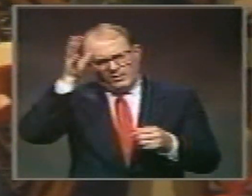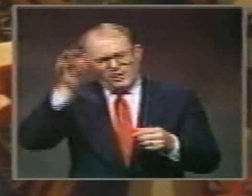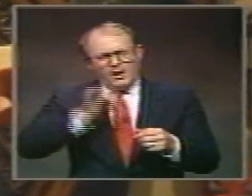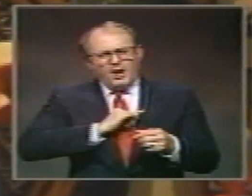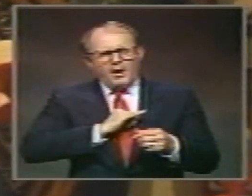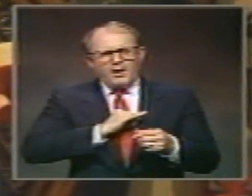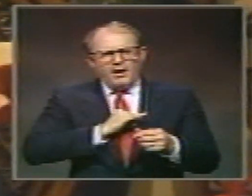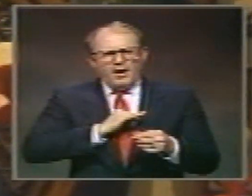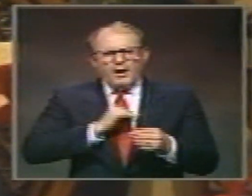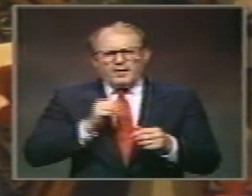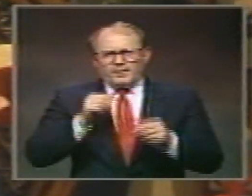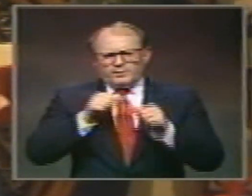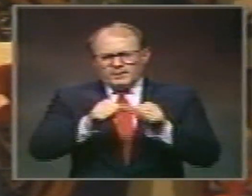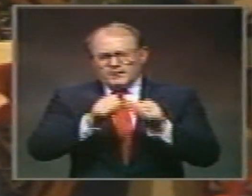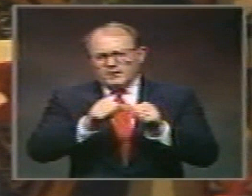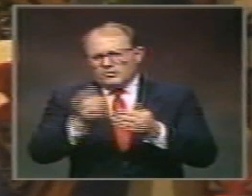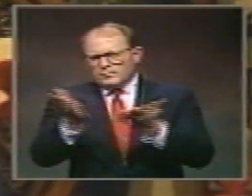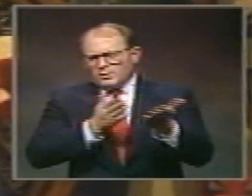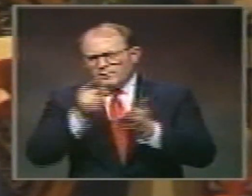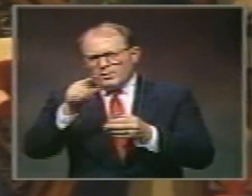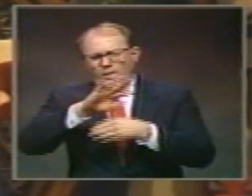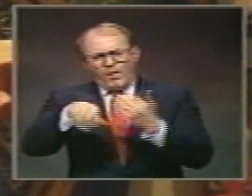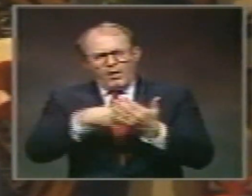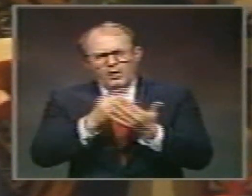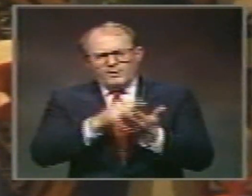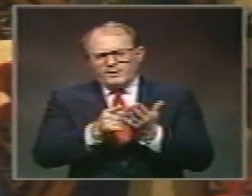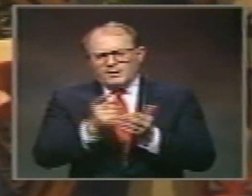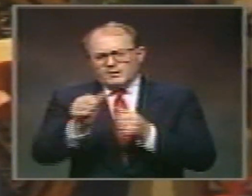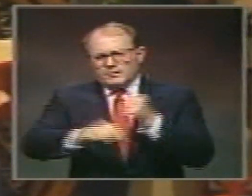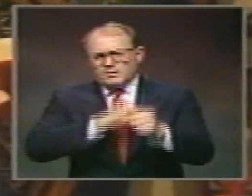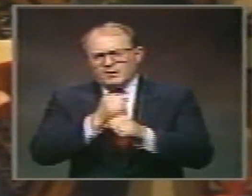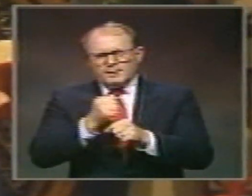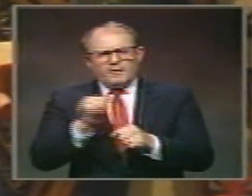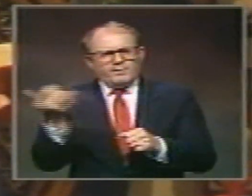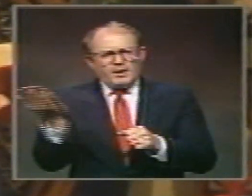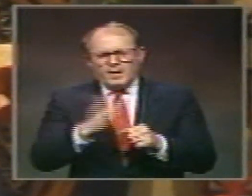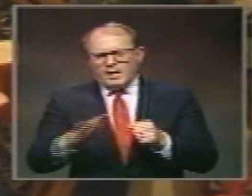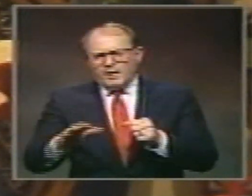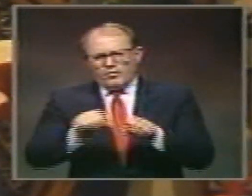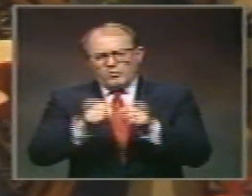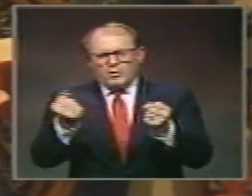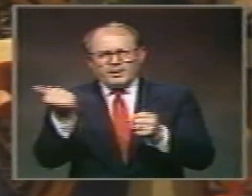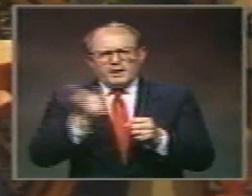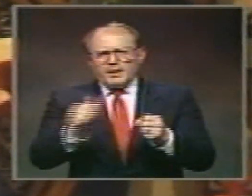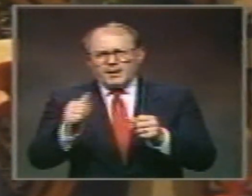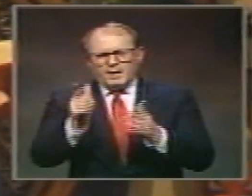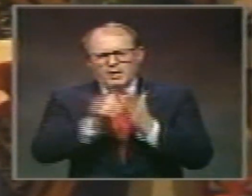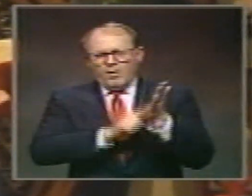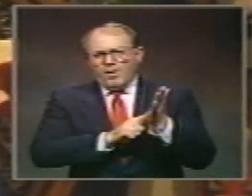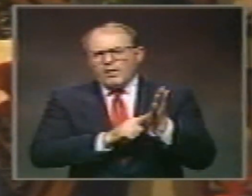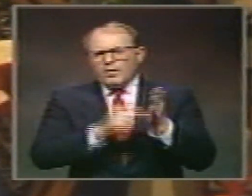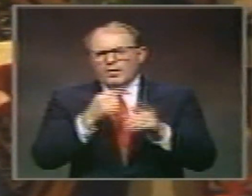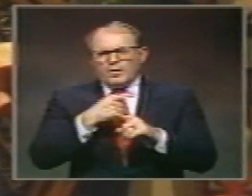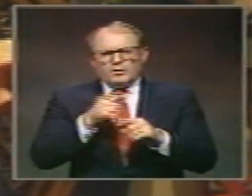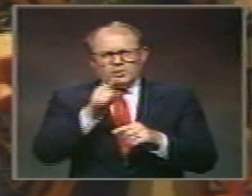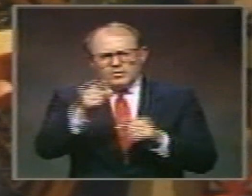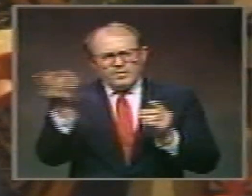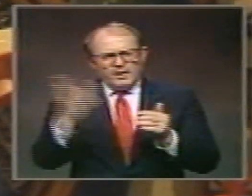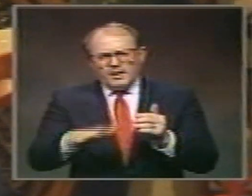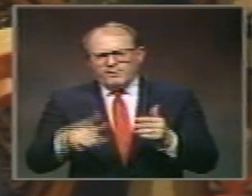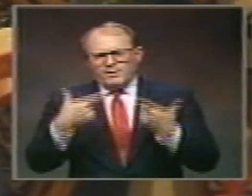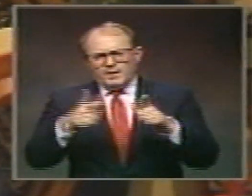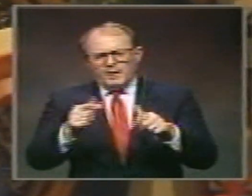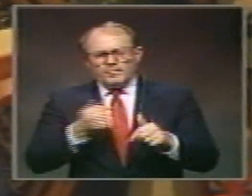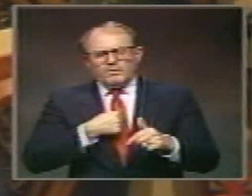many years do I serve thee, neither have I transgressed thee at any time. Yet thou hast never gave me a